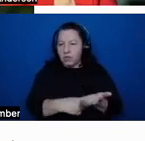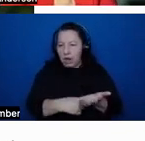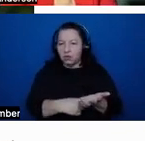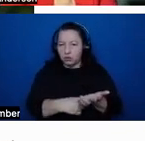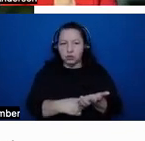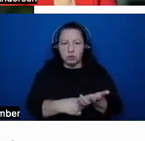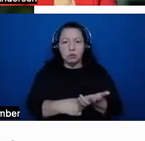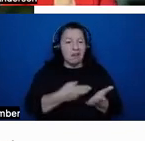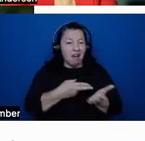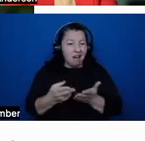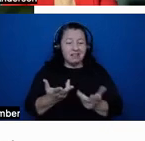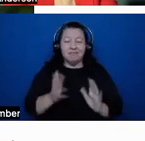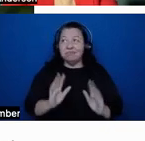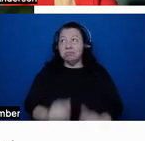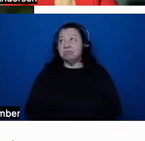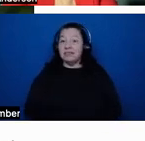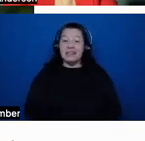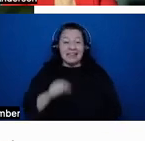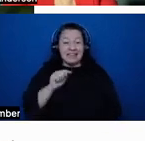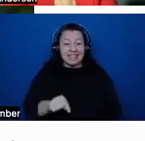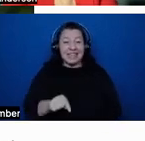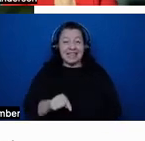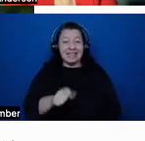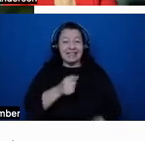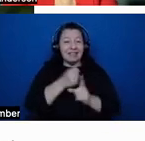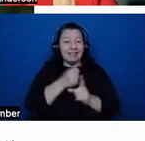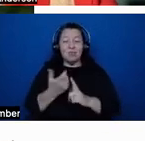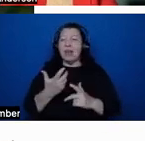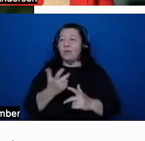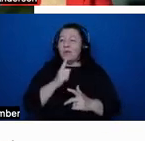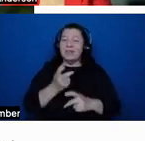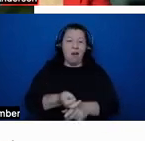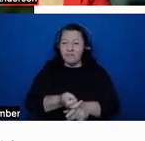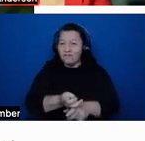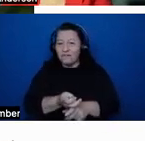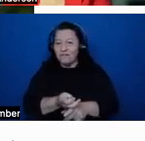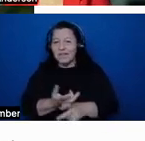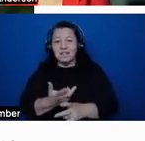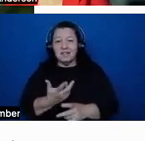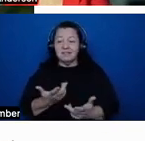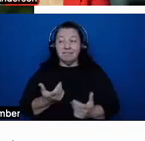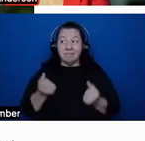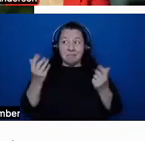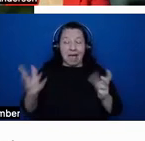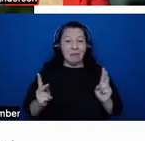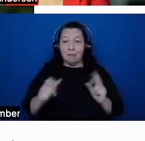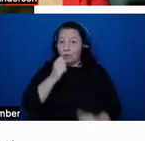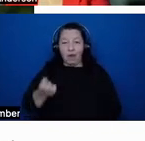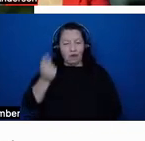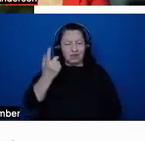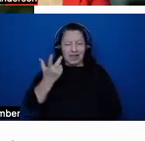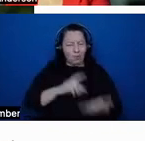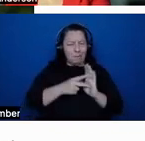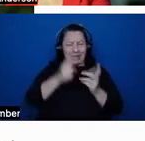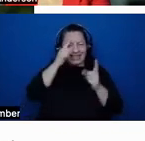this is one of those areas where it is hard. Like it is when so many people don't understand what consent means even within